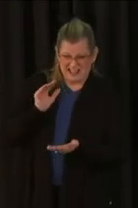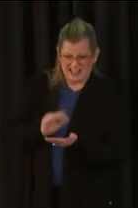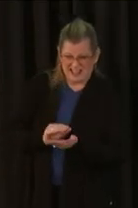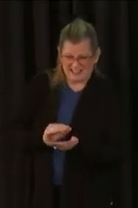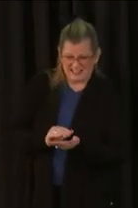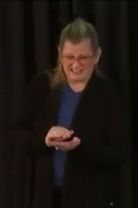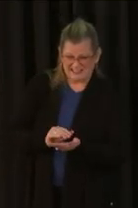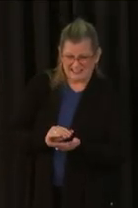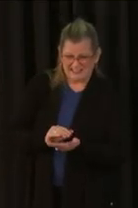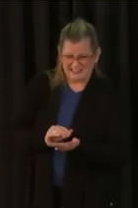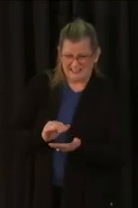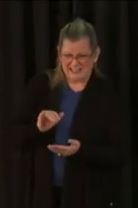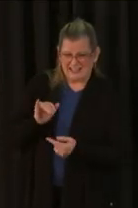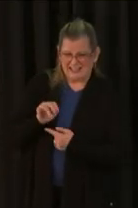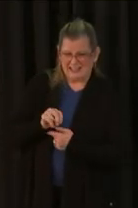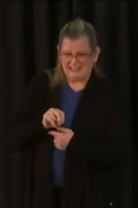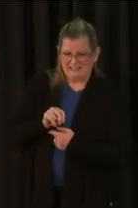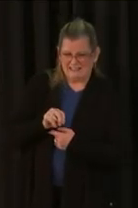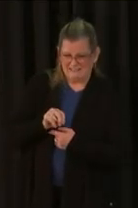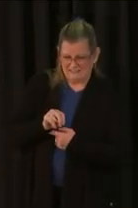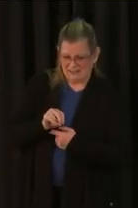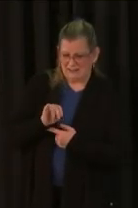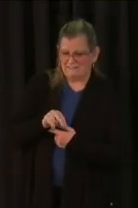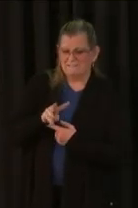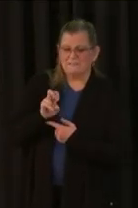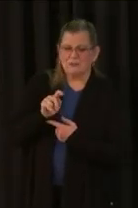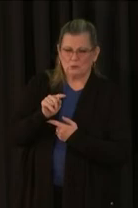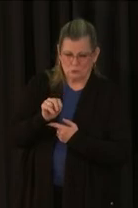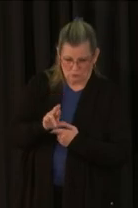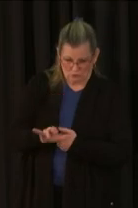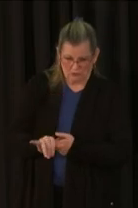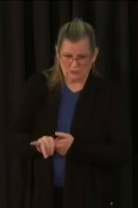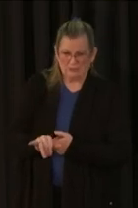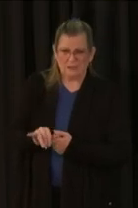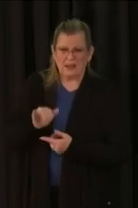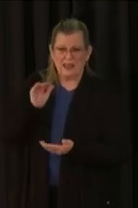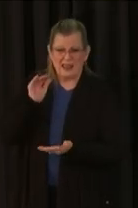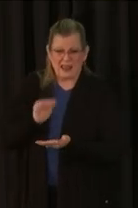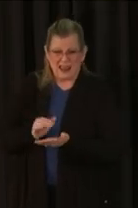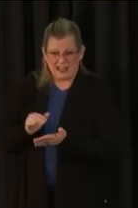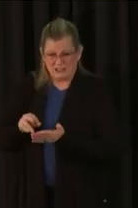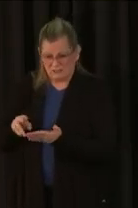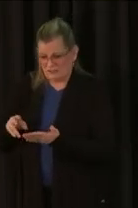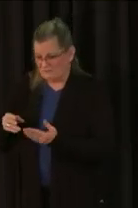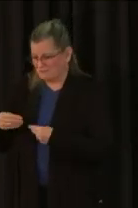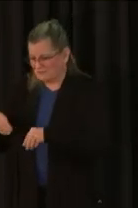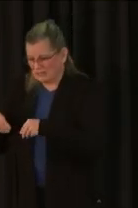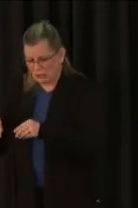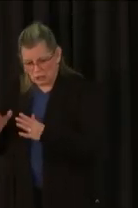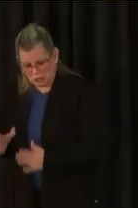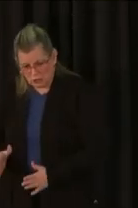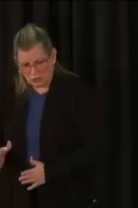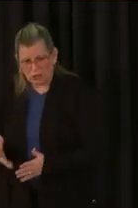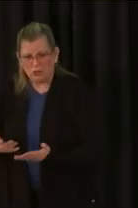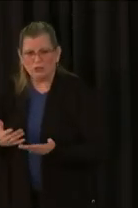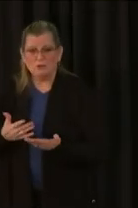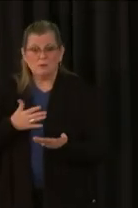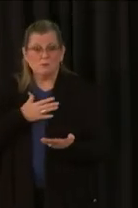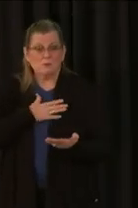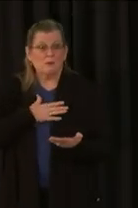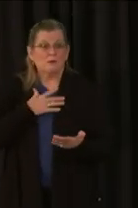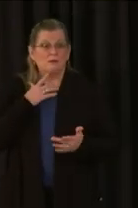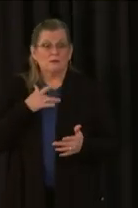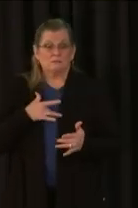less vendors to rely on. People are going to be anxious to come back and have events, and they're going to pile on top of one another, and we're going to